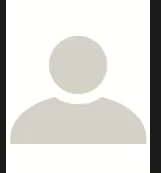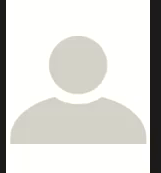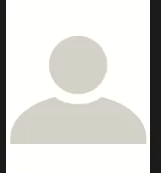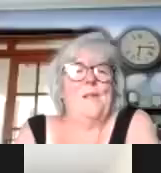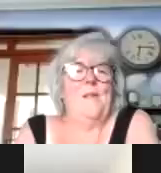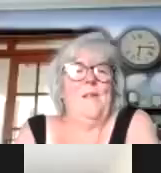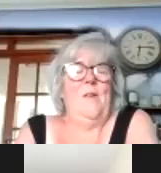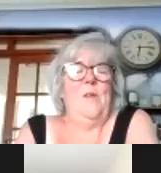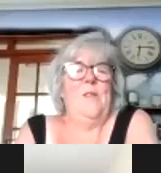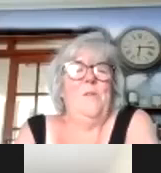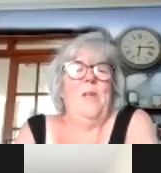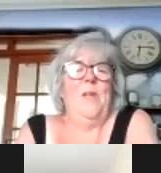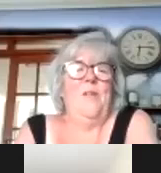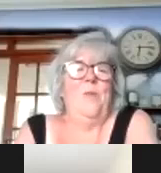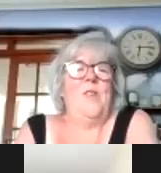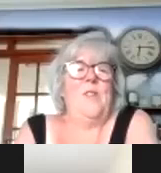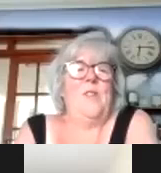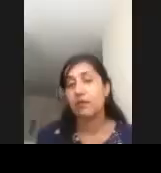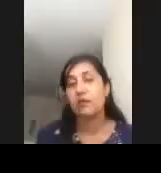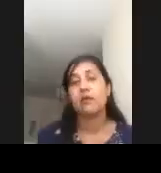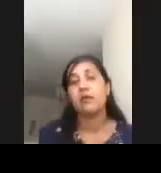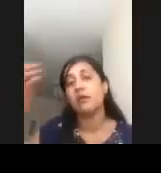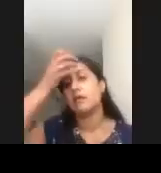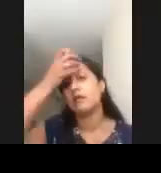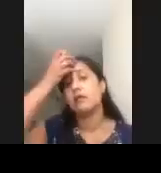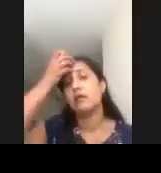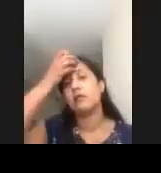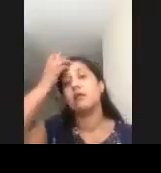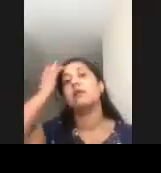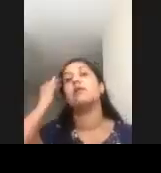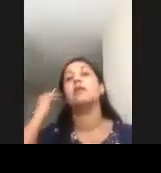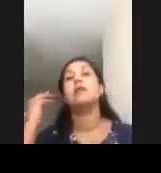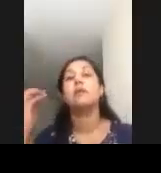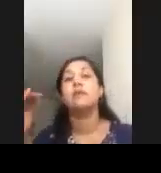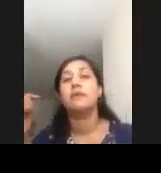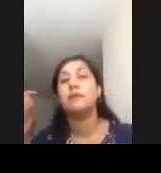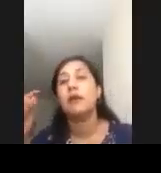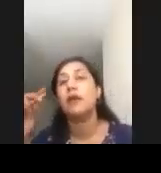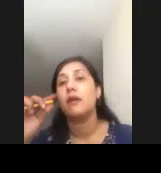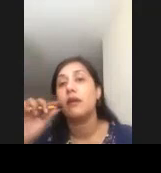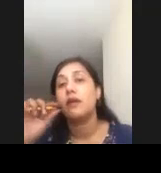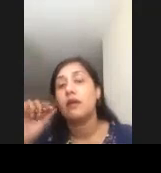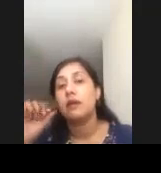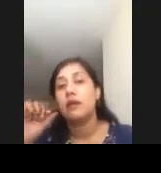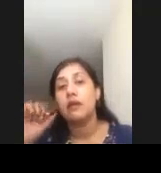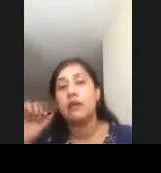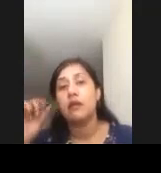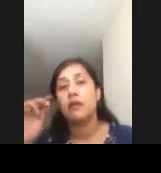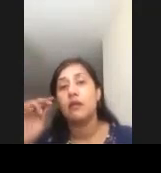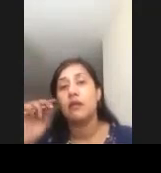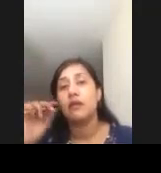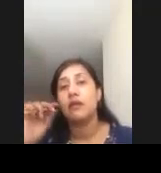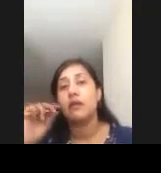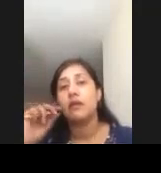talking about what some people may term as BAME, B-A-M-E, but it's the term we use, the political term black in